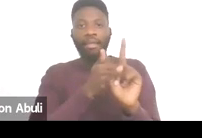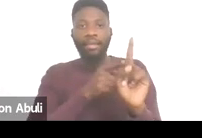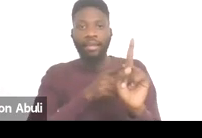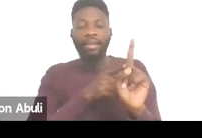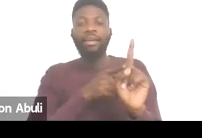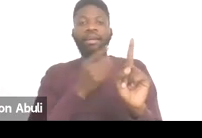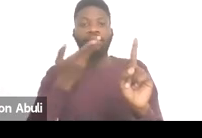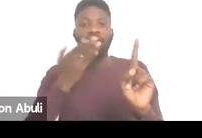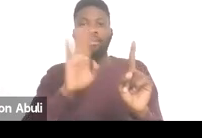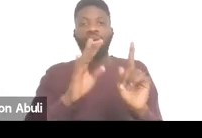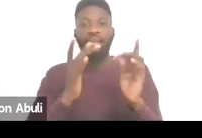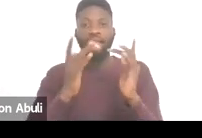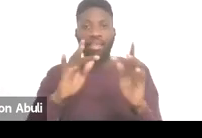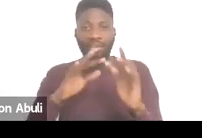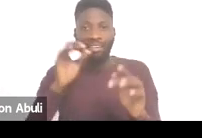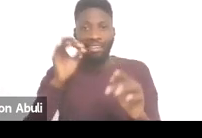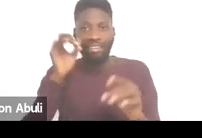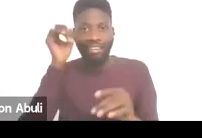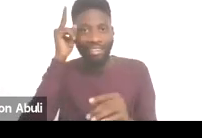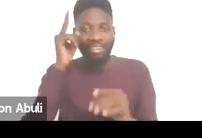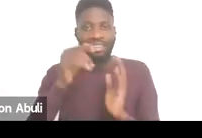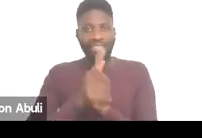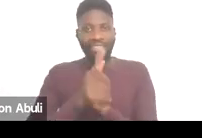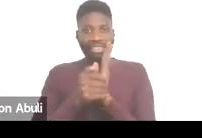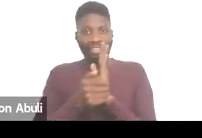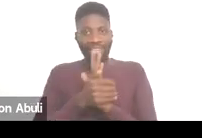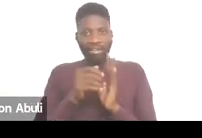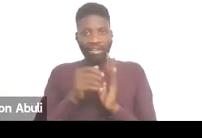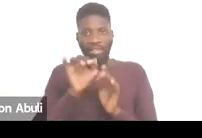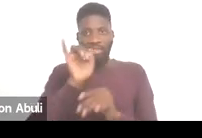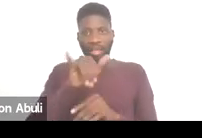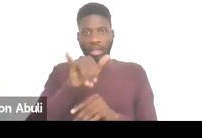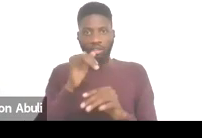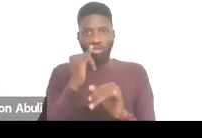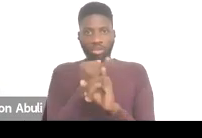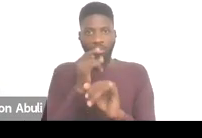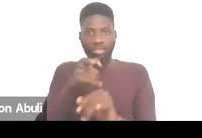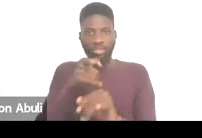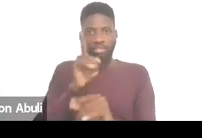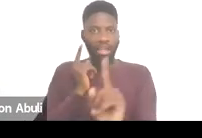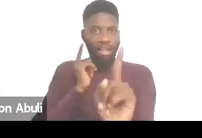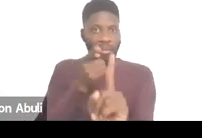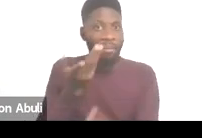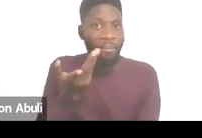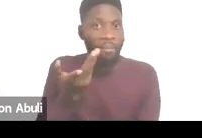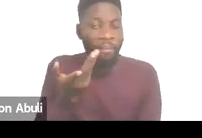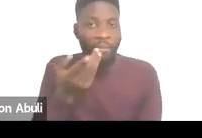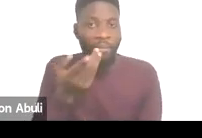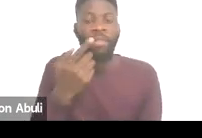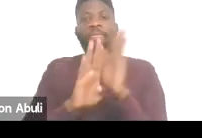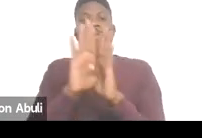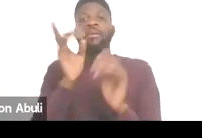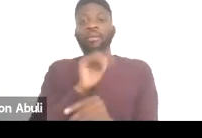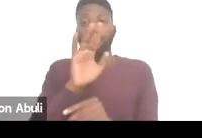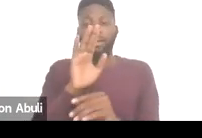you understand the necessary skills for that specific job that you are looking for? Have you developed and practiced your